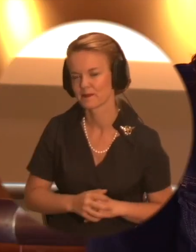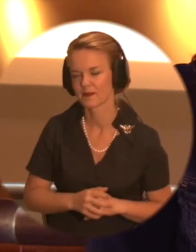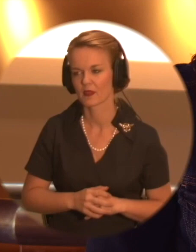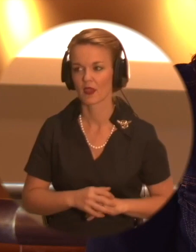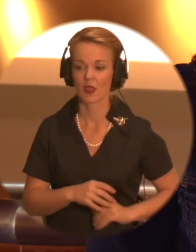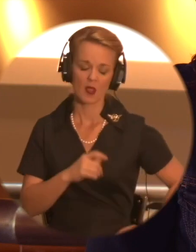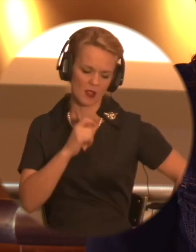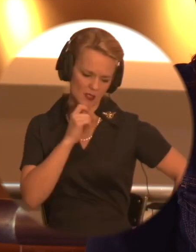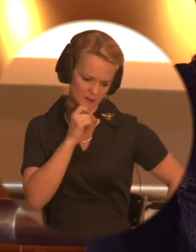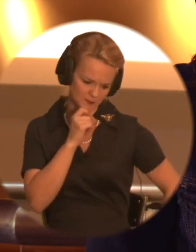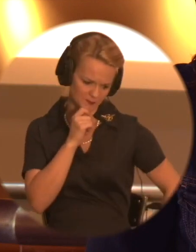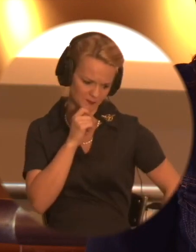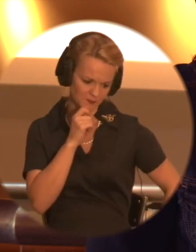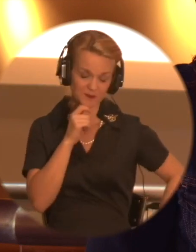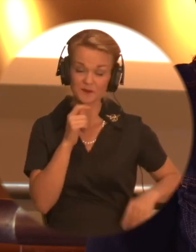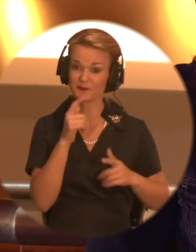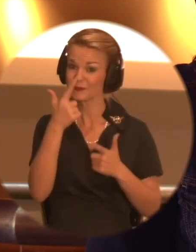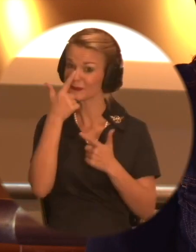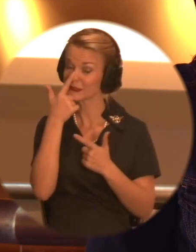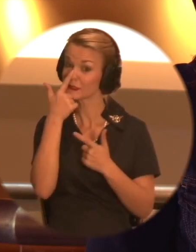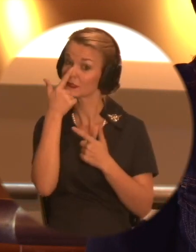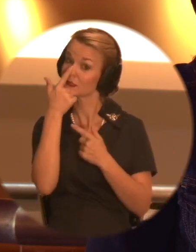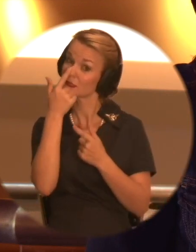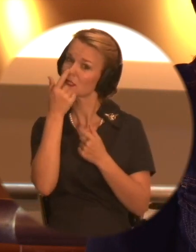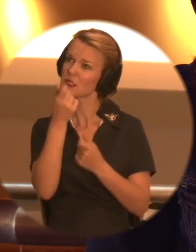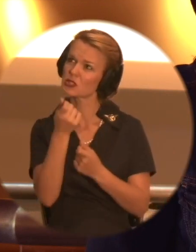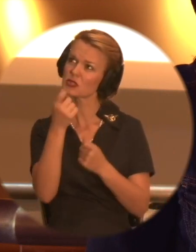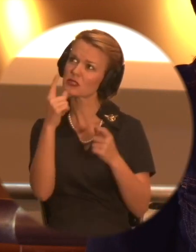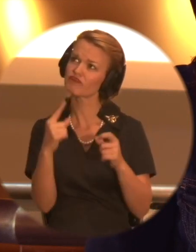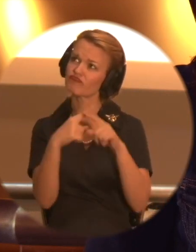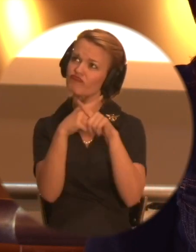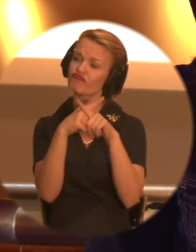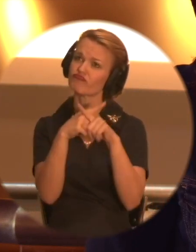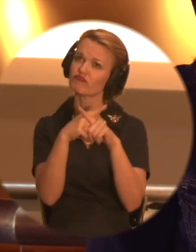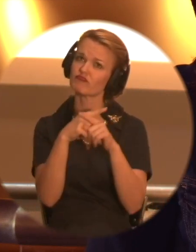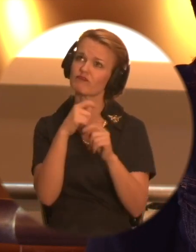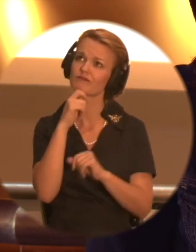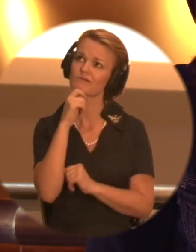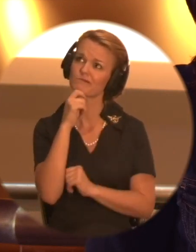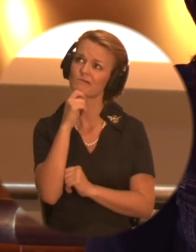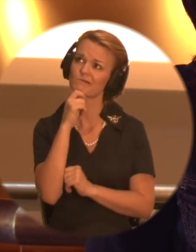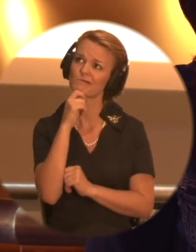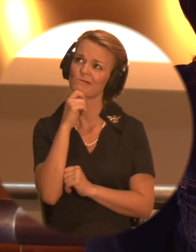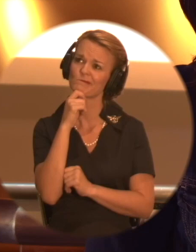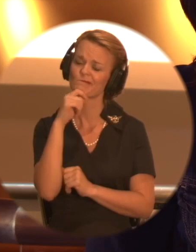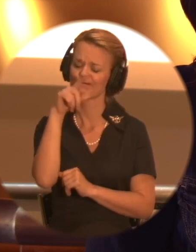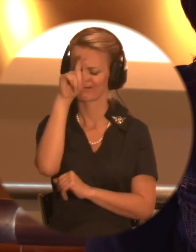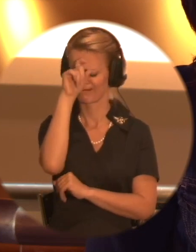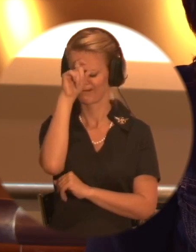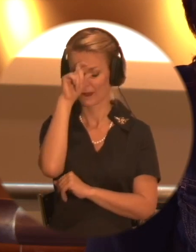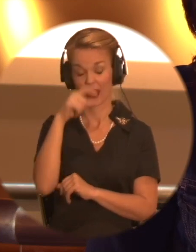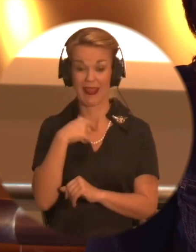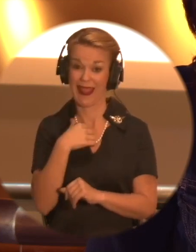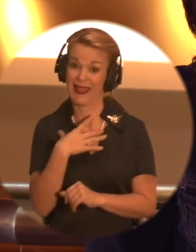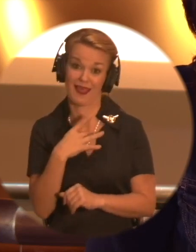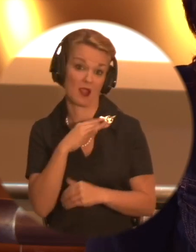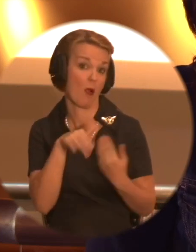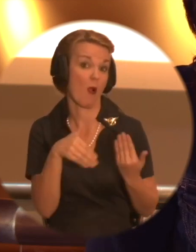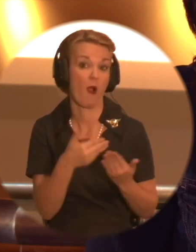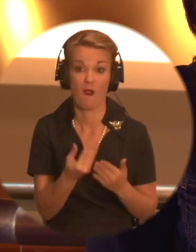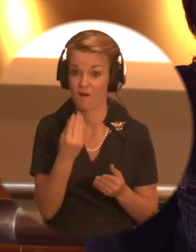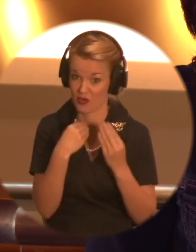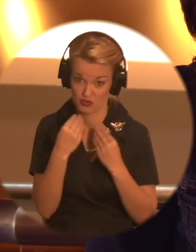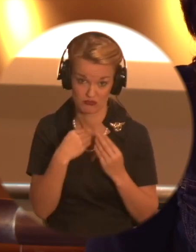Well, this is an interesting conundrum. I love, like all food. Yes. So